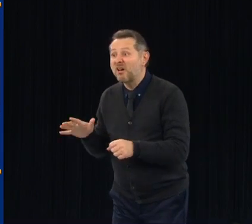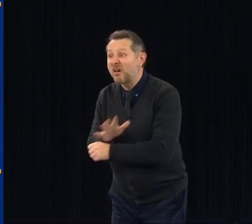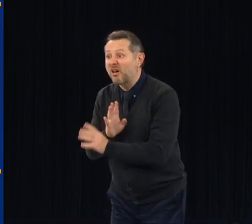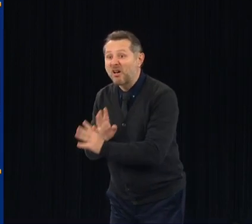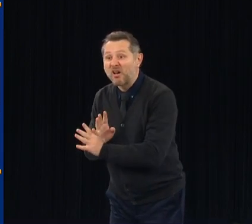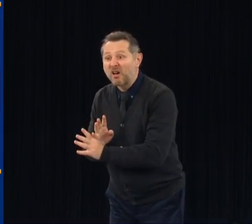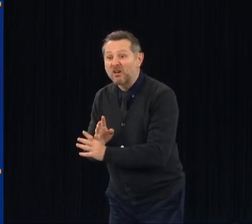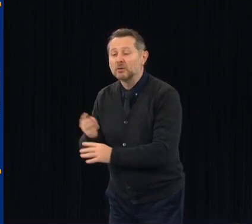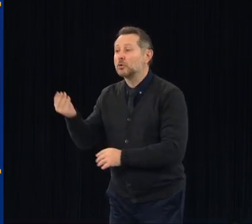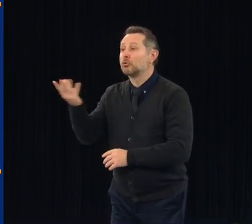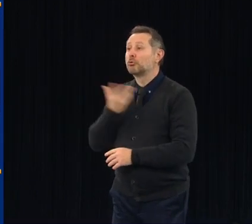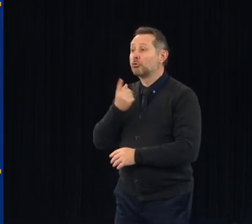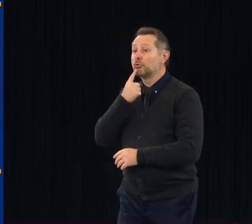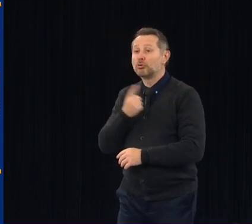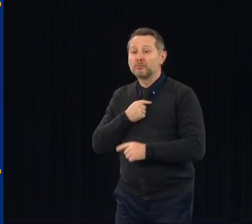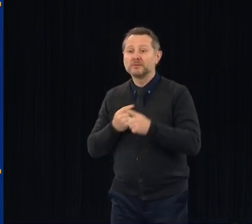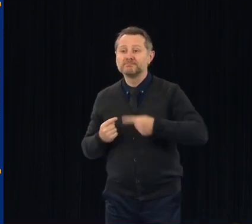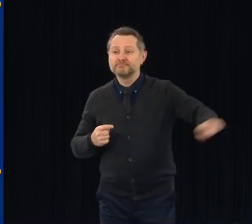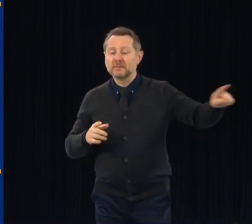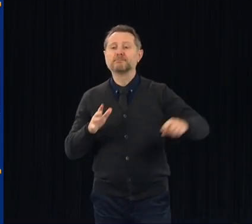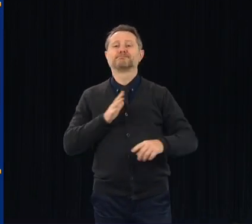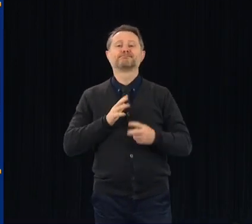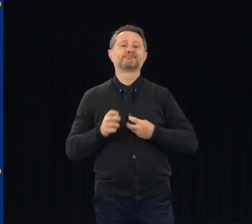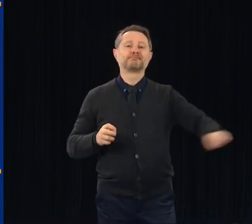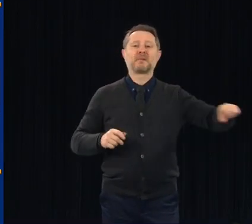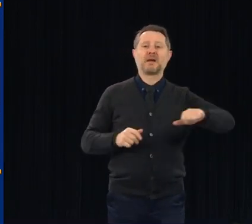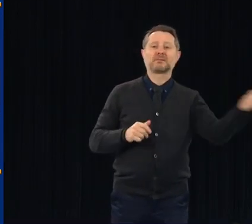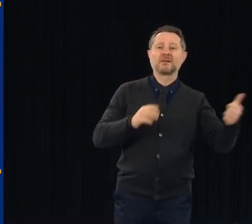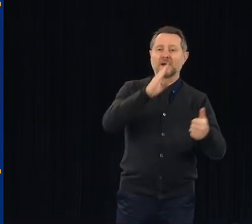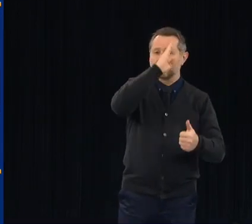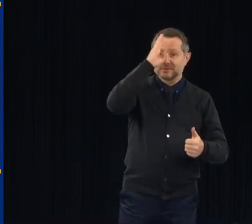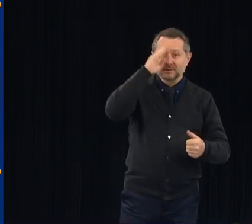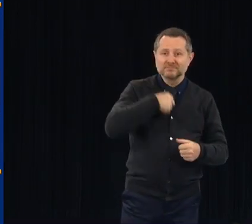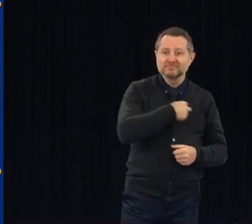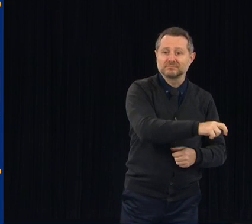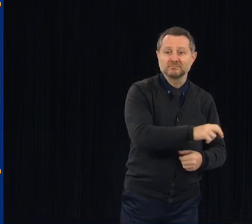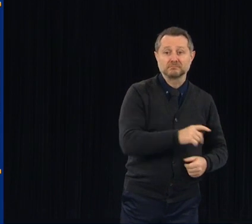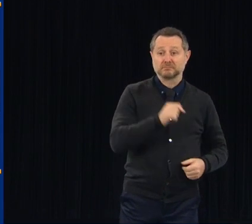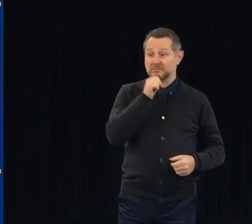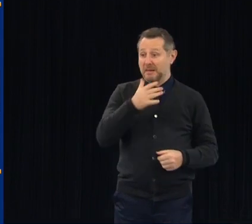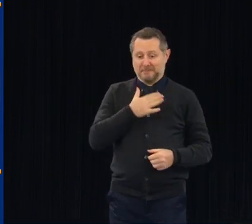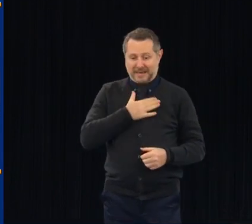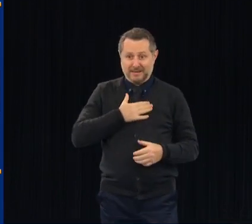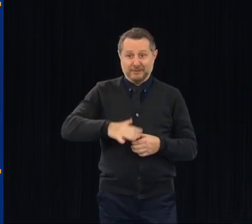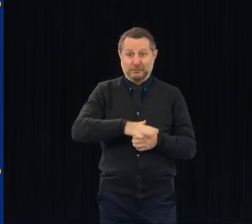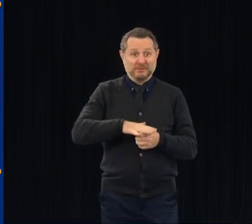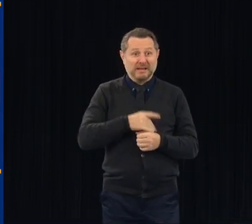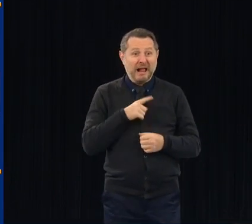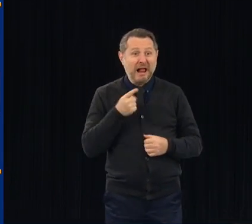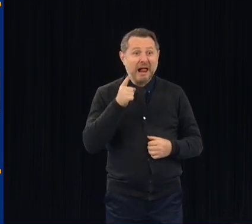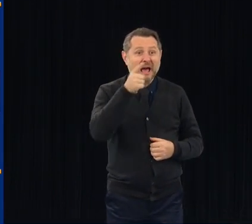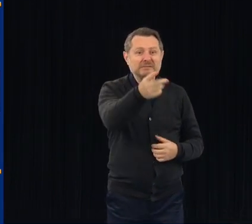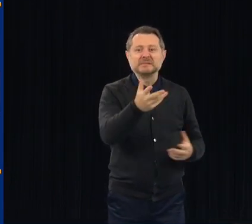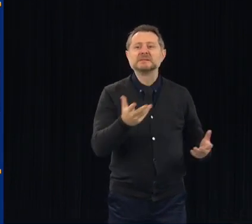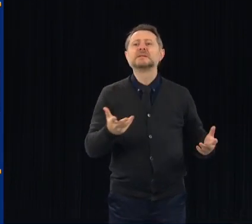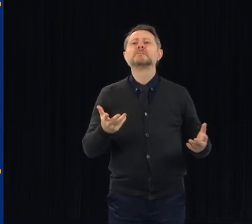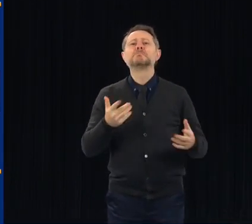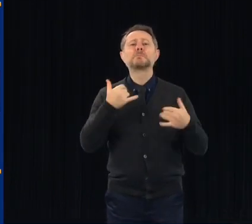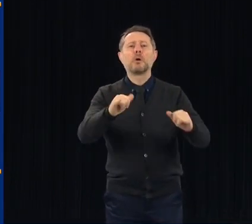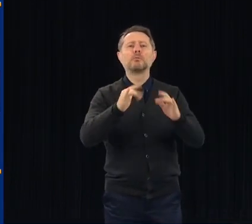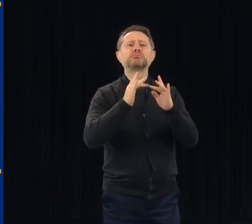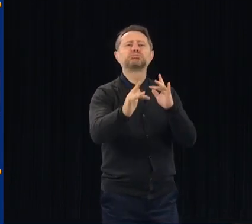asked, can we transport you to another hospital, which is not in your neighborhood, but actually has more